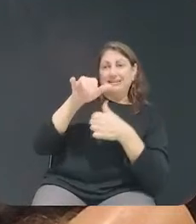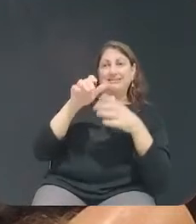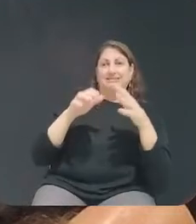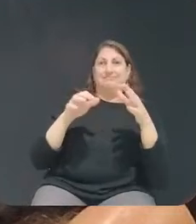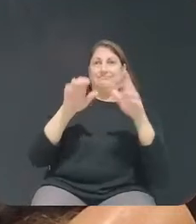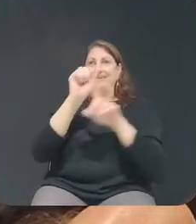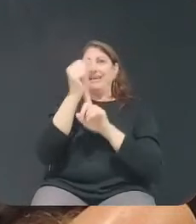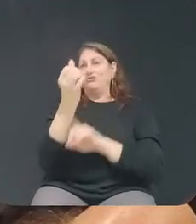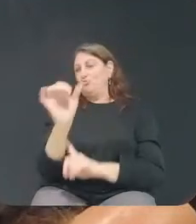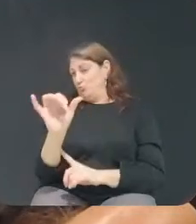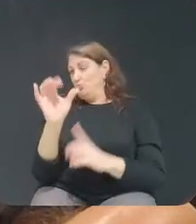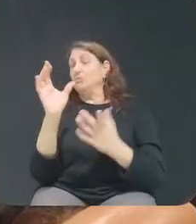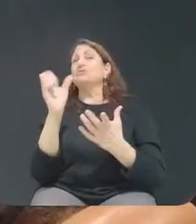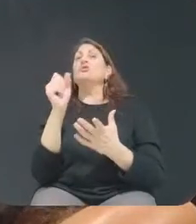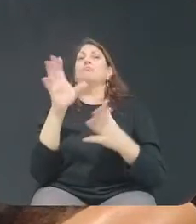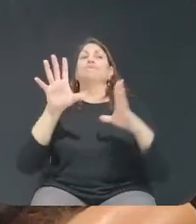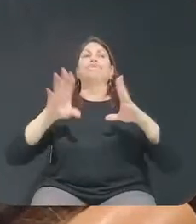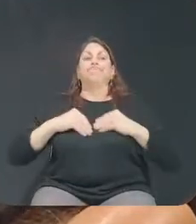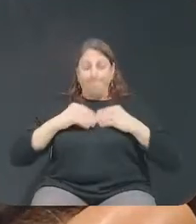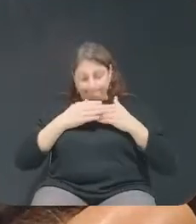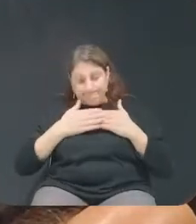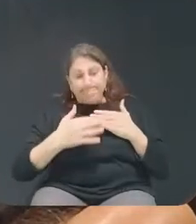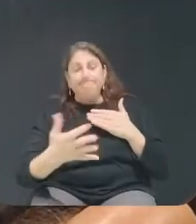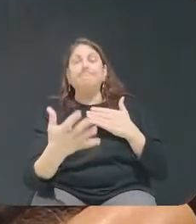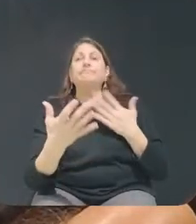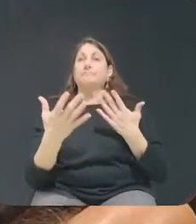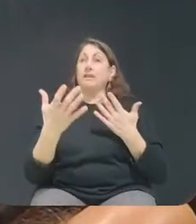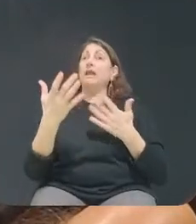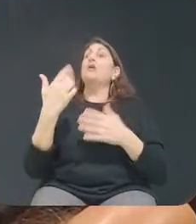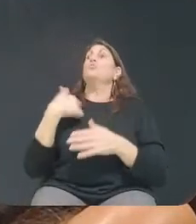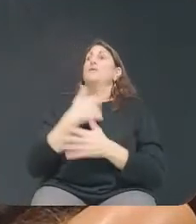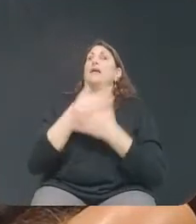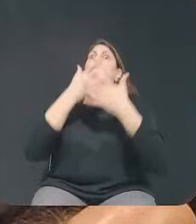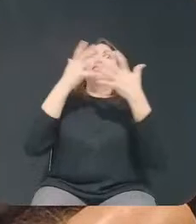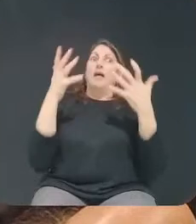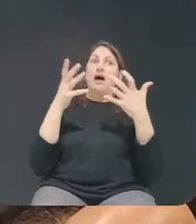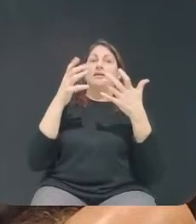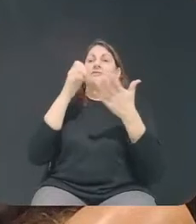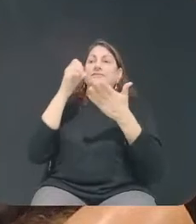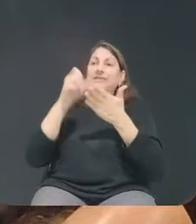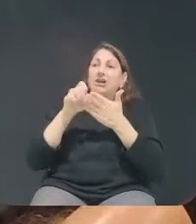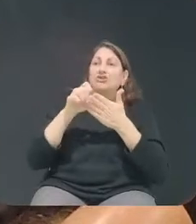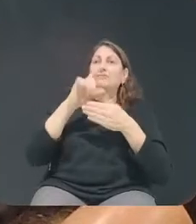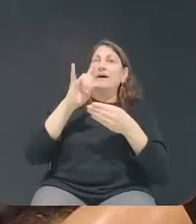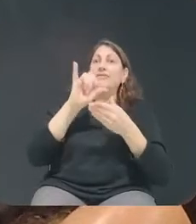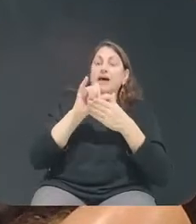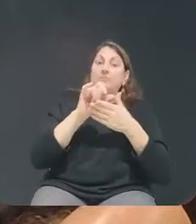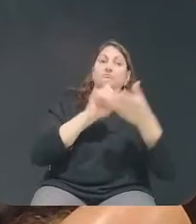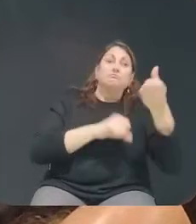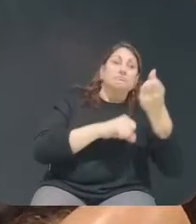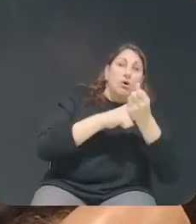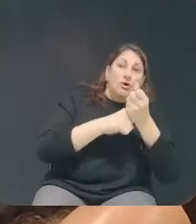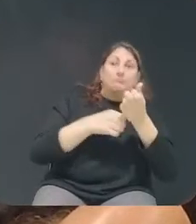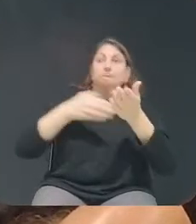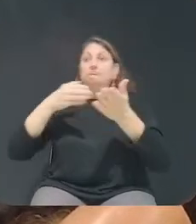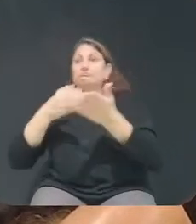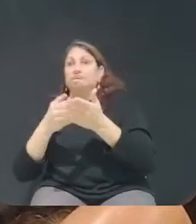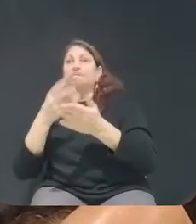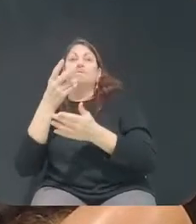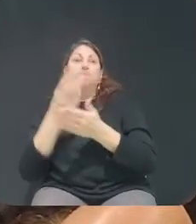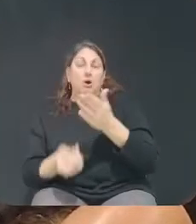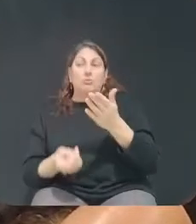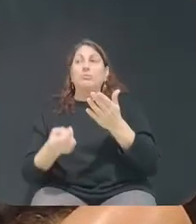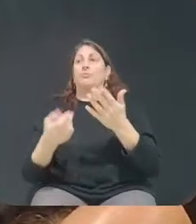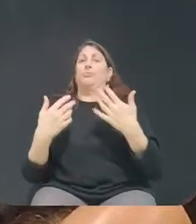enactment of these ordinances, including departmental correspondence and memos, letters from residents both in favor and in opposition to the